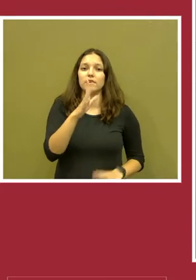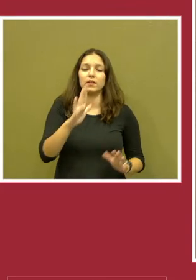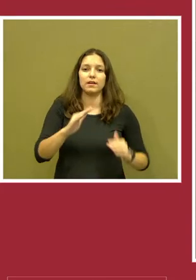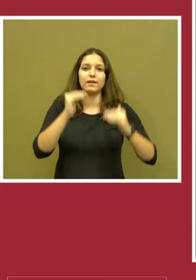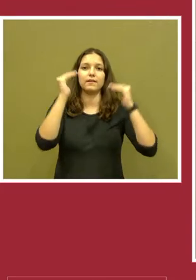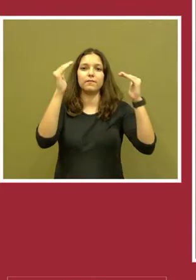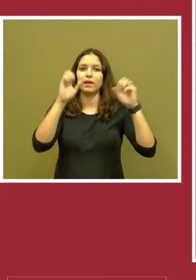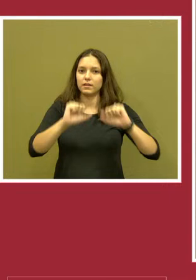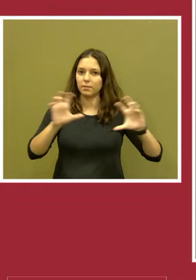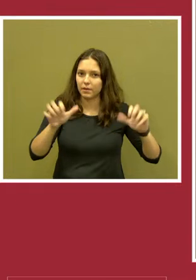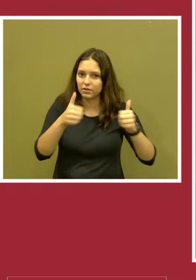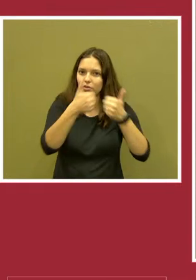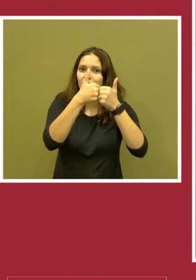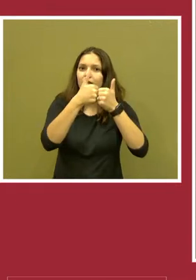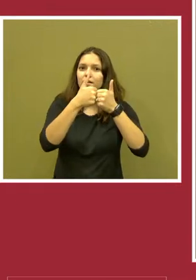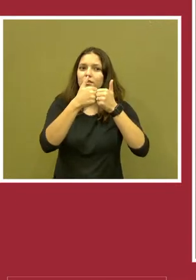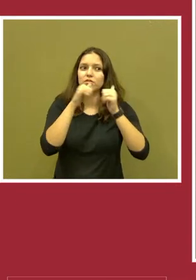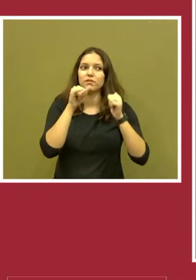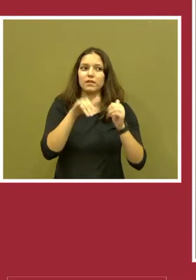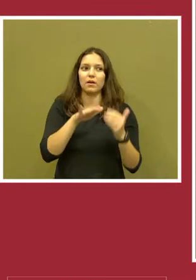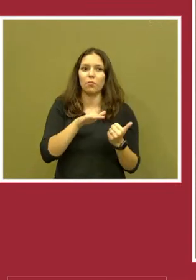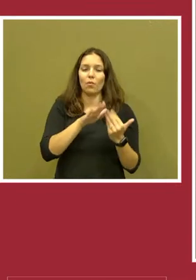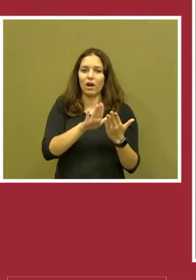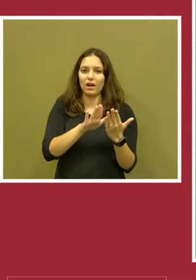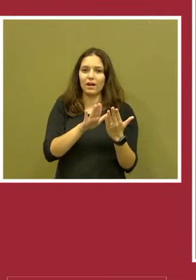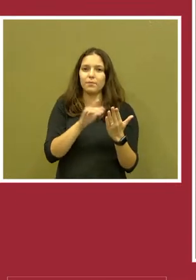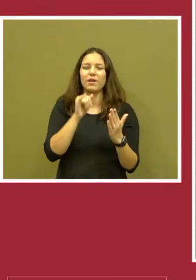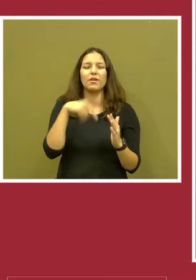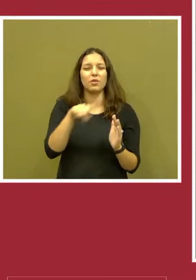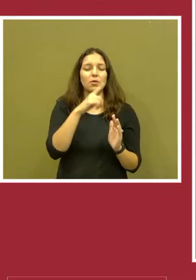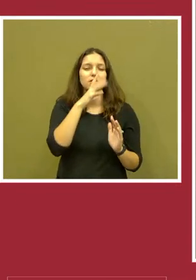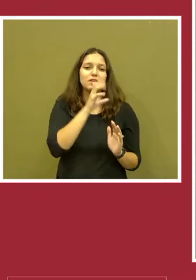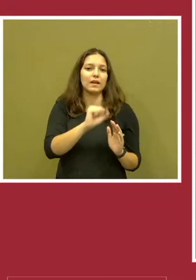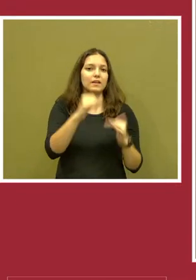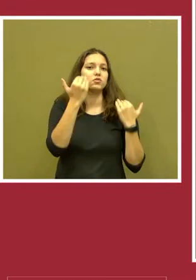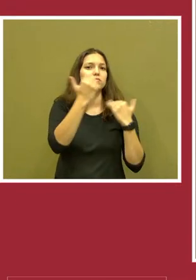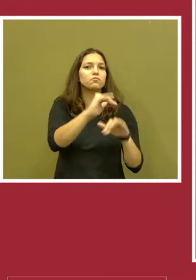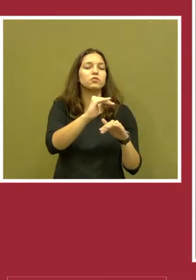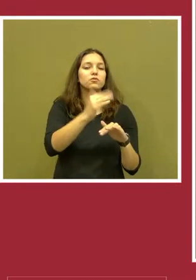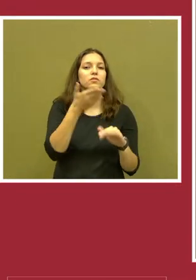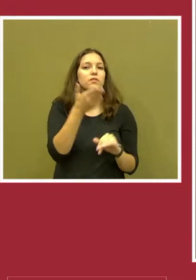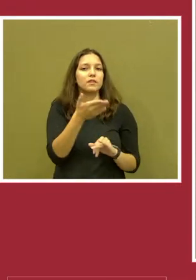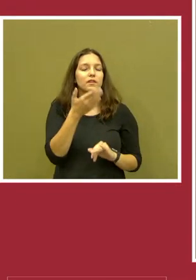advanced, can we challenge them in that way? But those age restrictions that are there